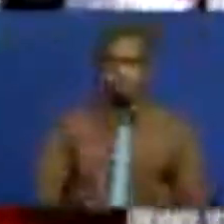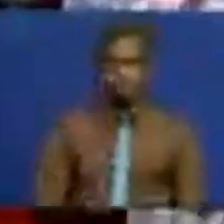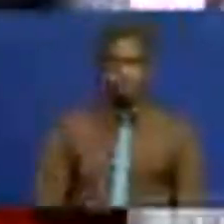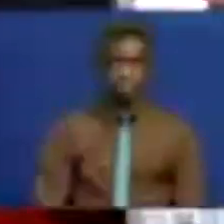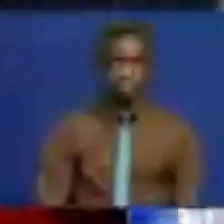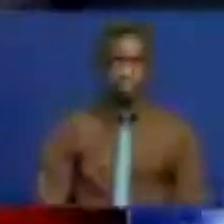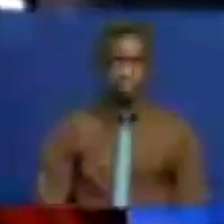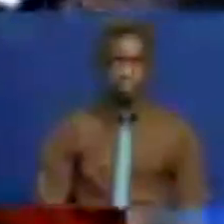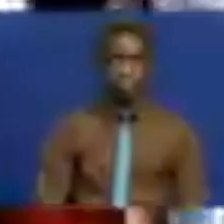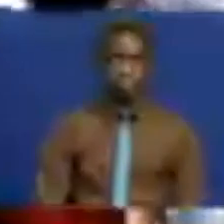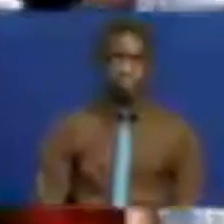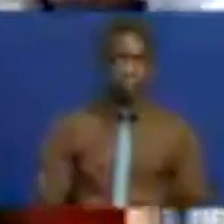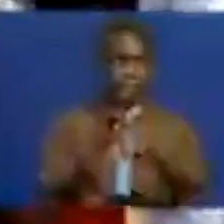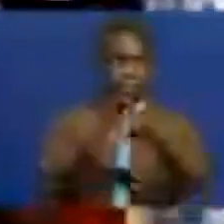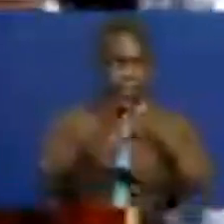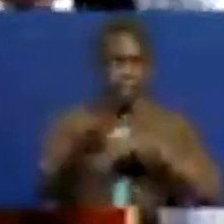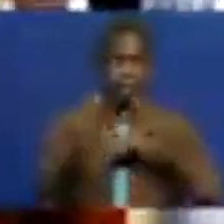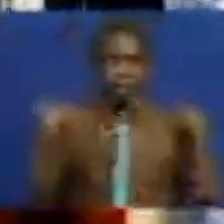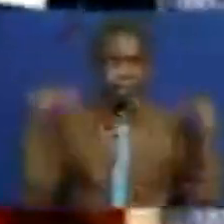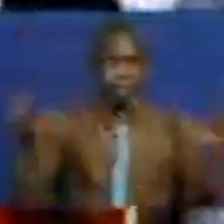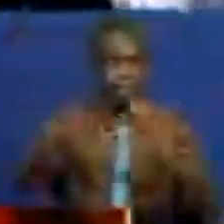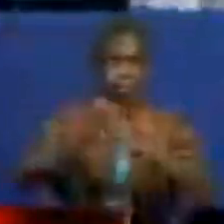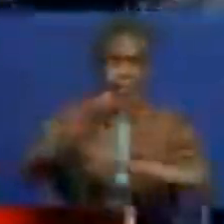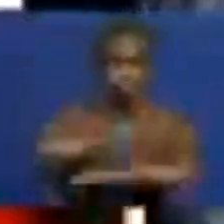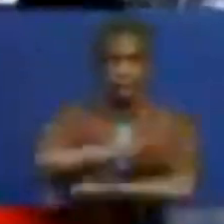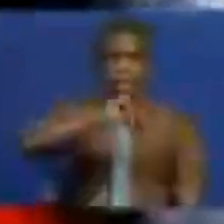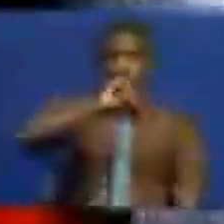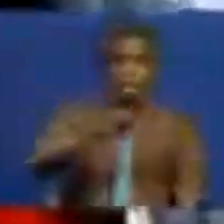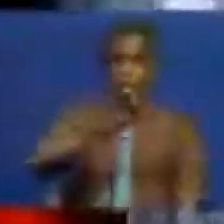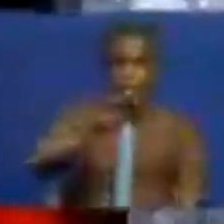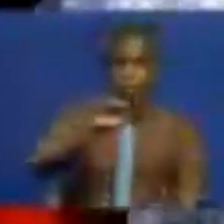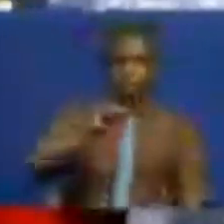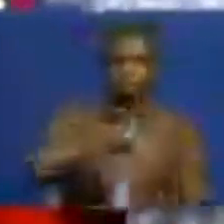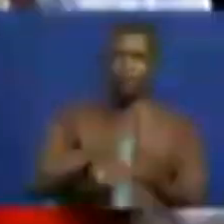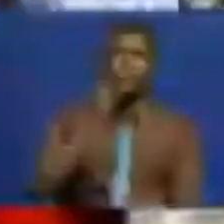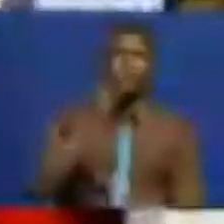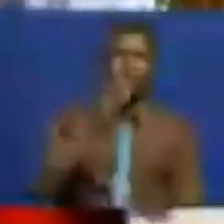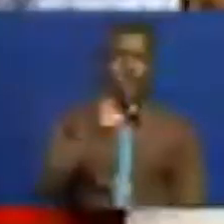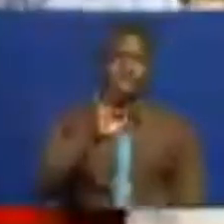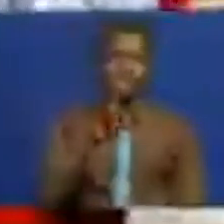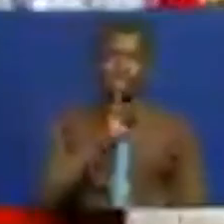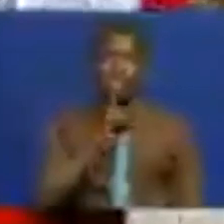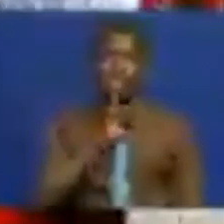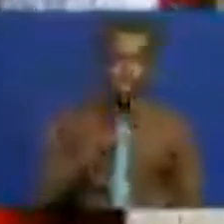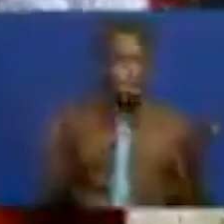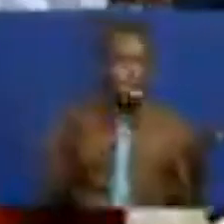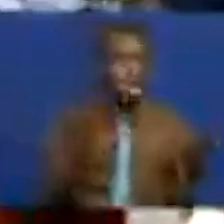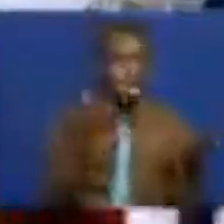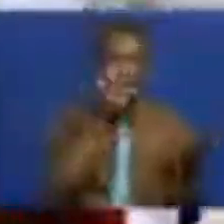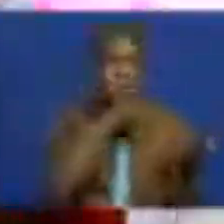At the Alibad Primary School, James Israel, who scored 403, said the secret lay behind obedience and putting God